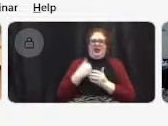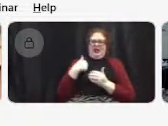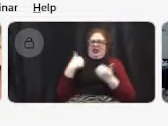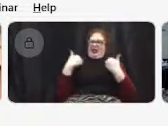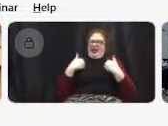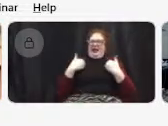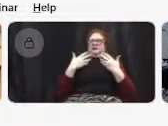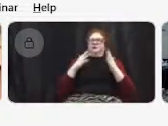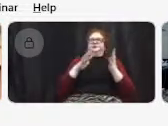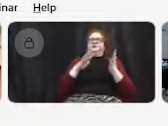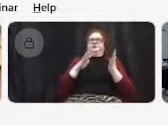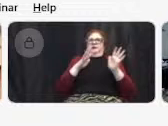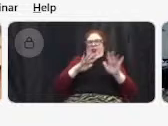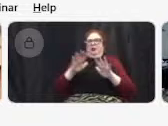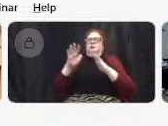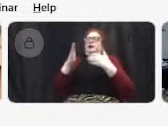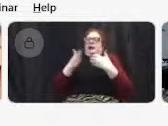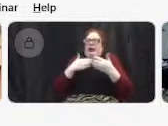here. But anyhow,